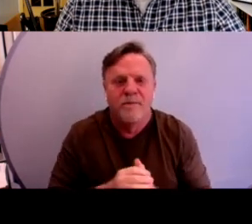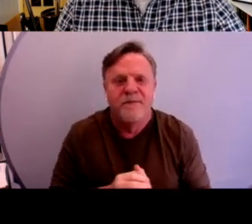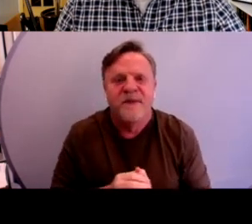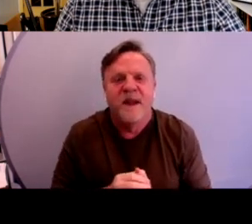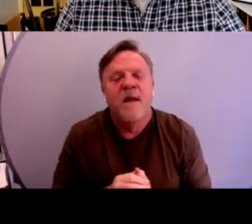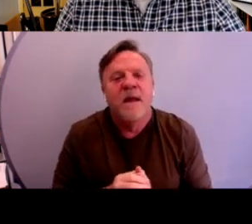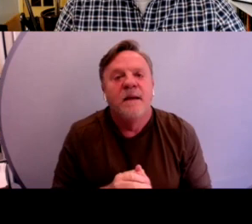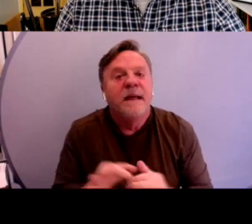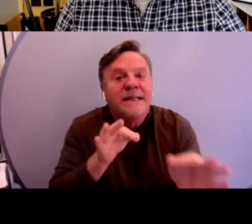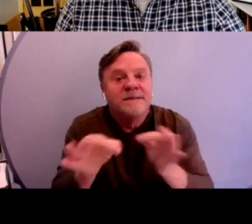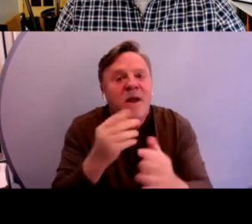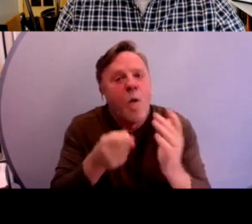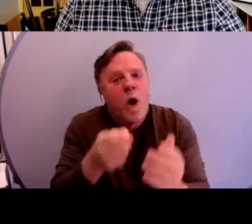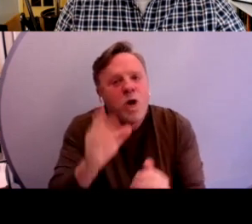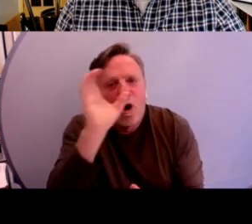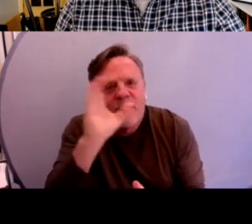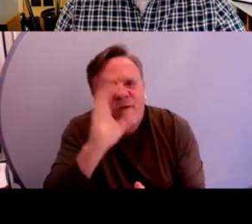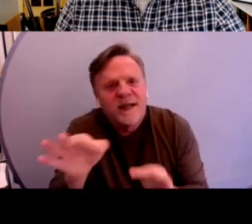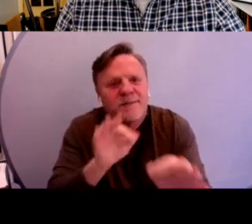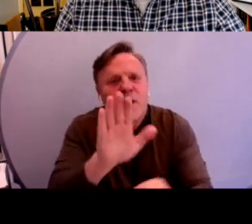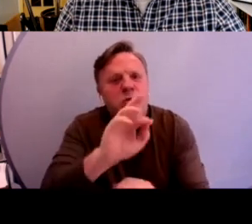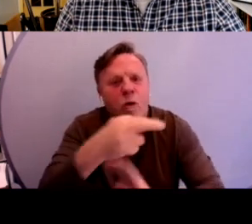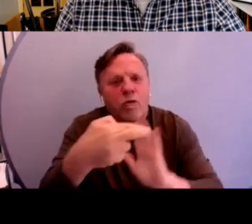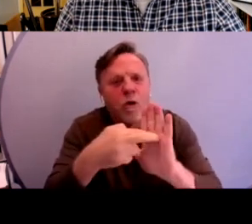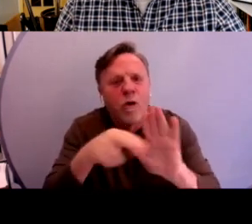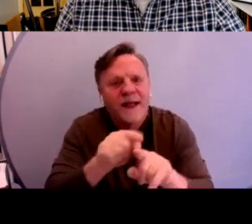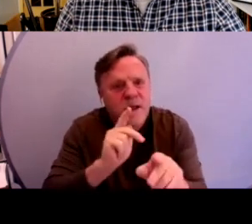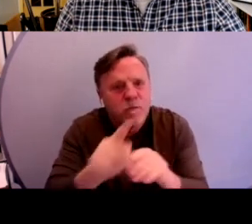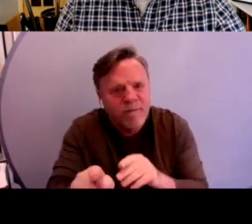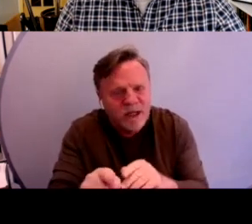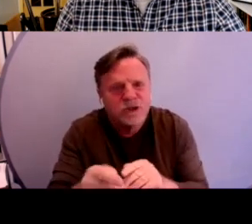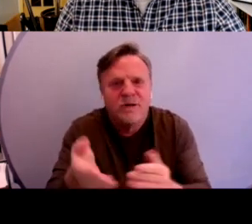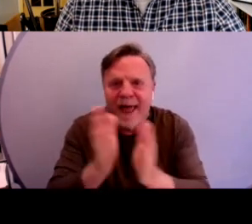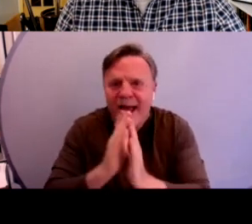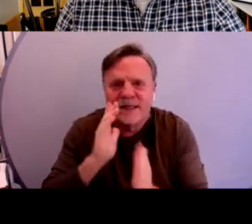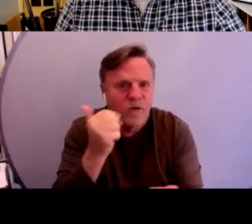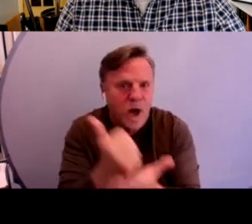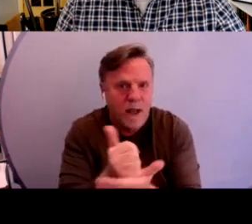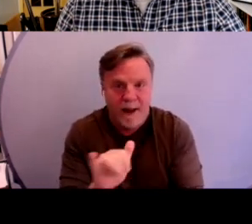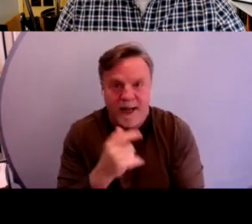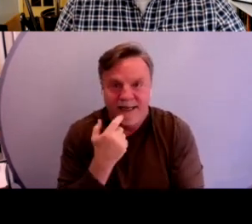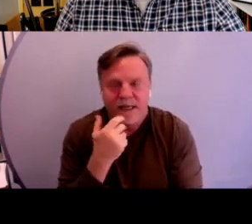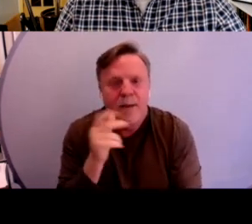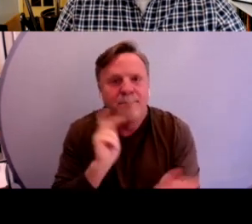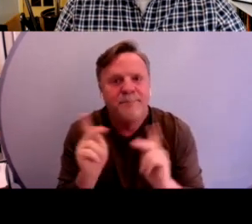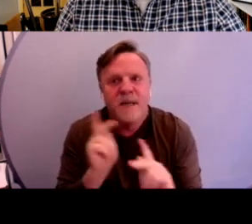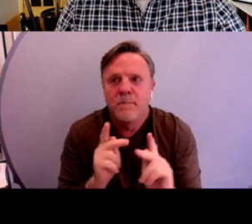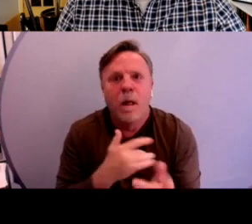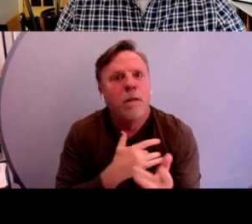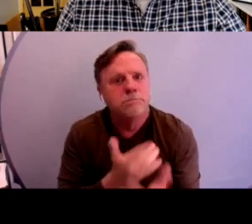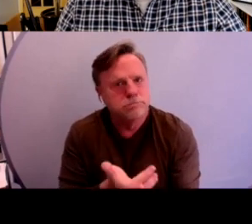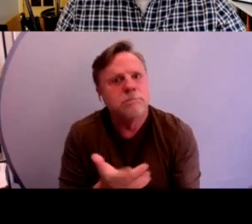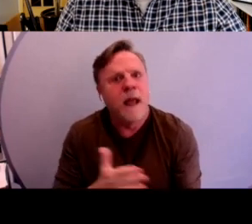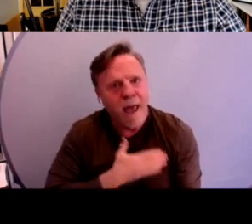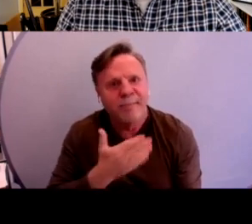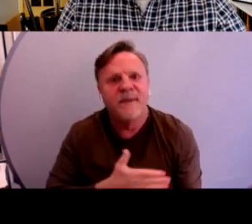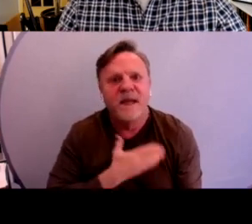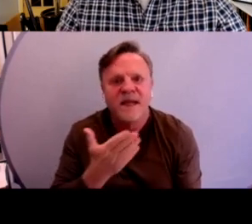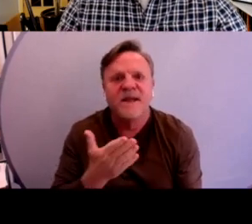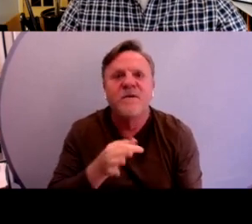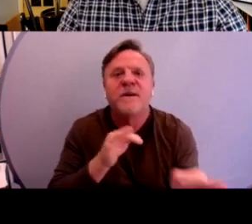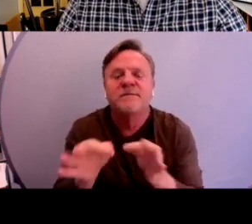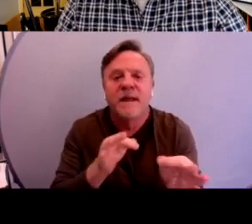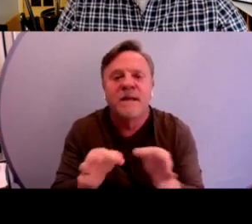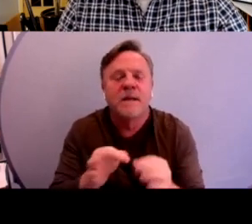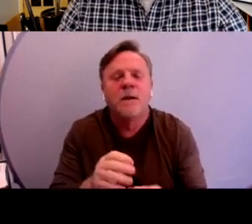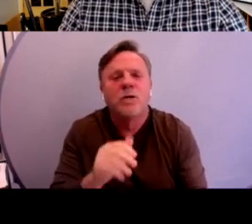Explain what you're looking for, explain your role as a professional, and ask for help. Like I said, people are generally happy to explain, and don't be